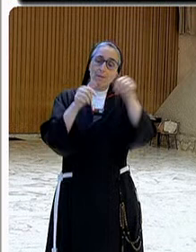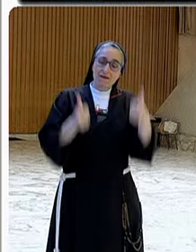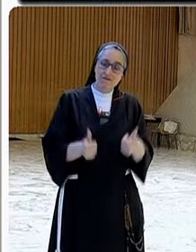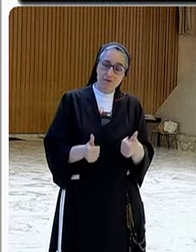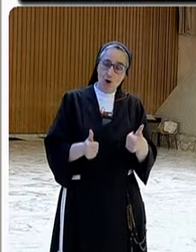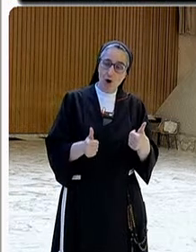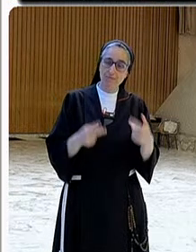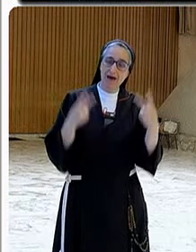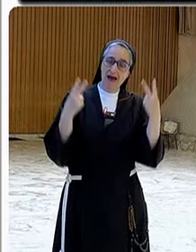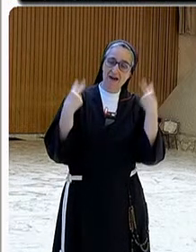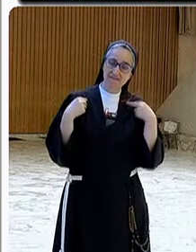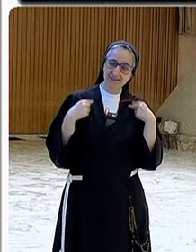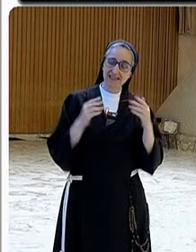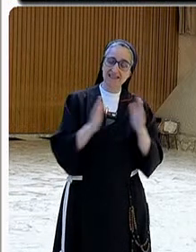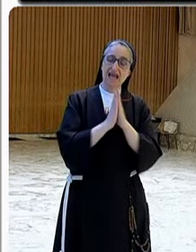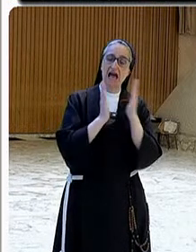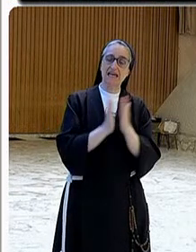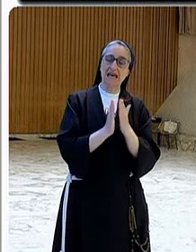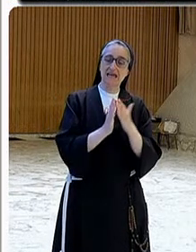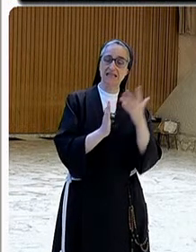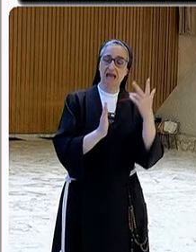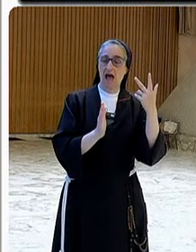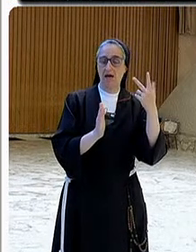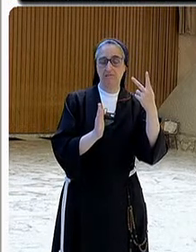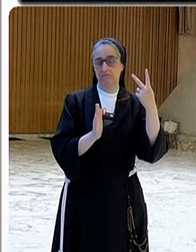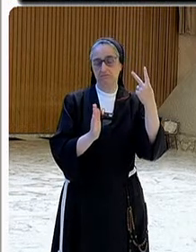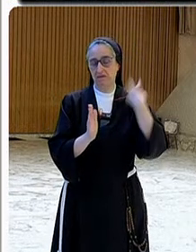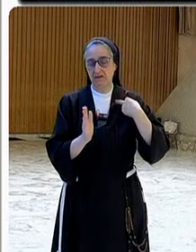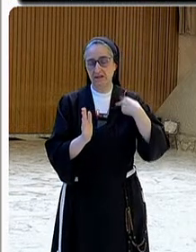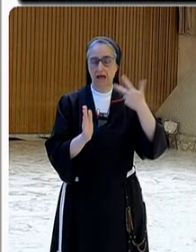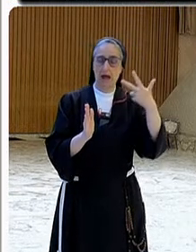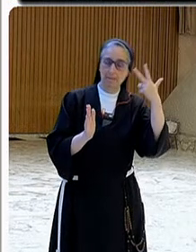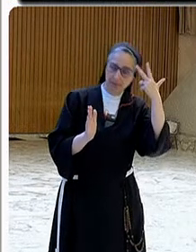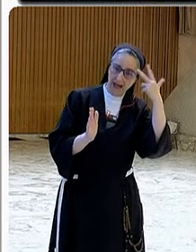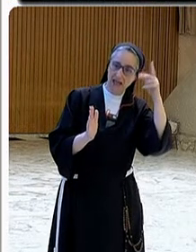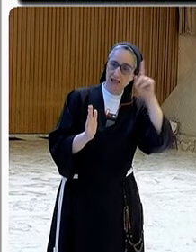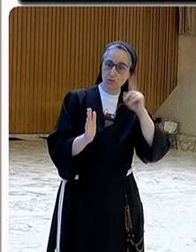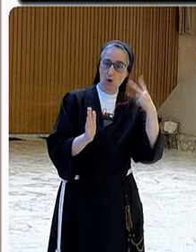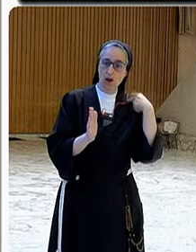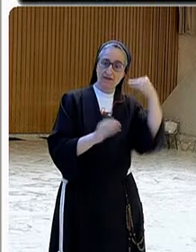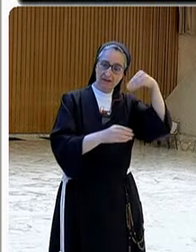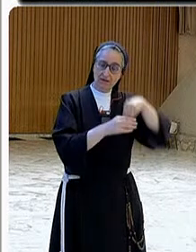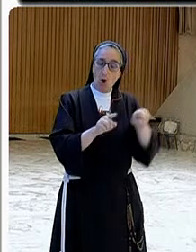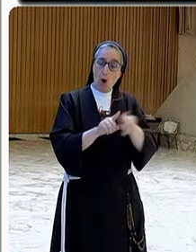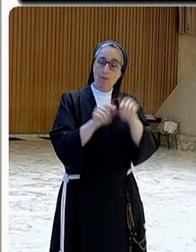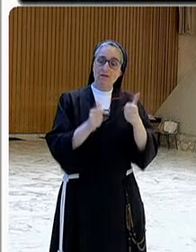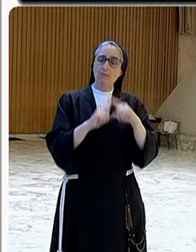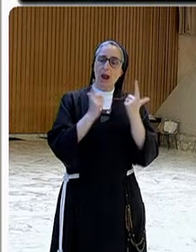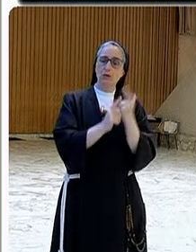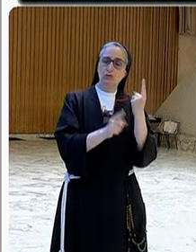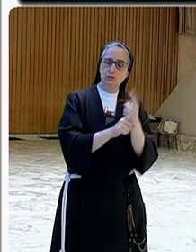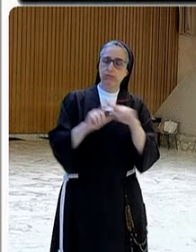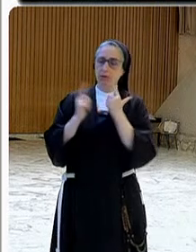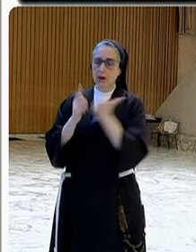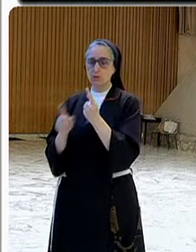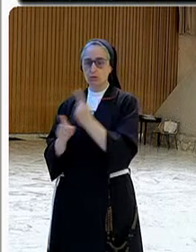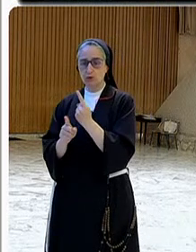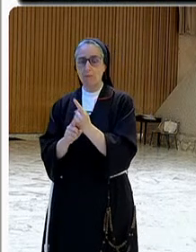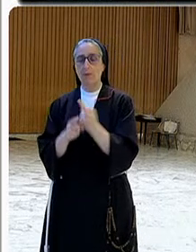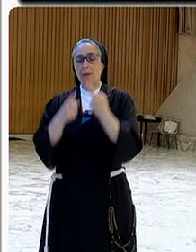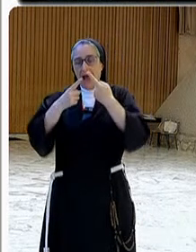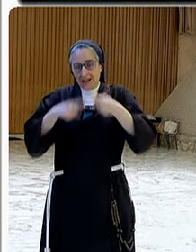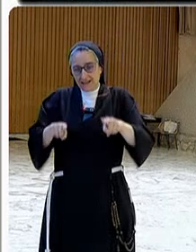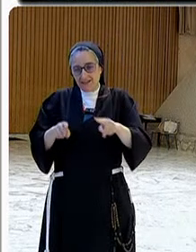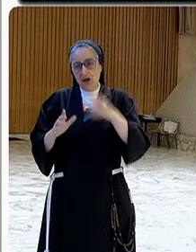family around the world can customize with their own family, ethnic, cultural traditions, rituals, and practices. Through our online trainings